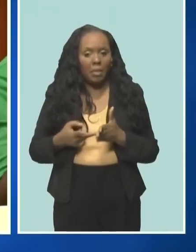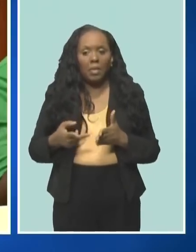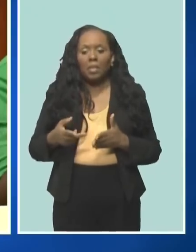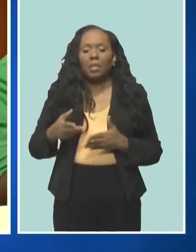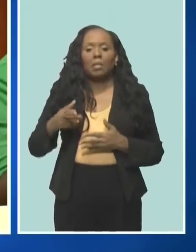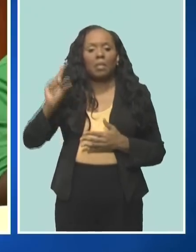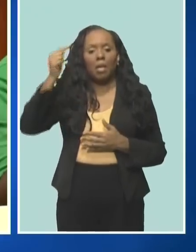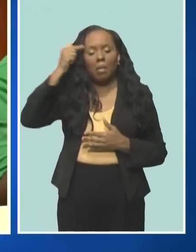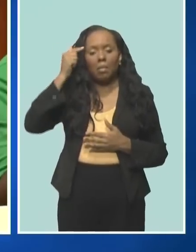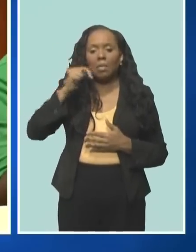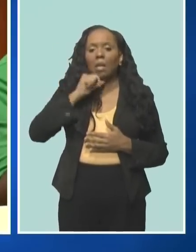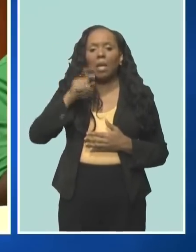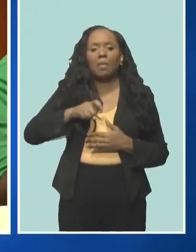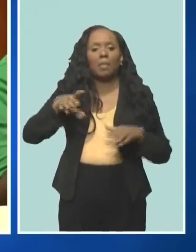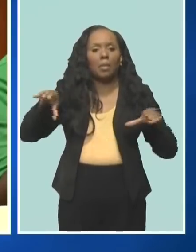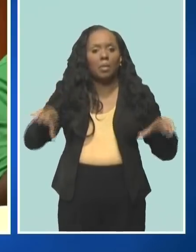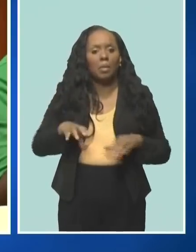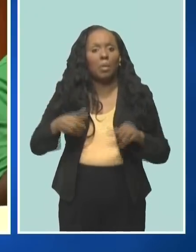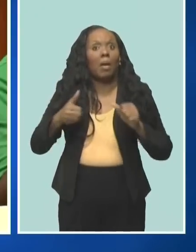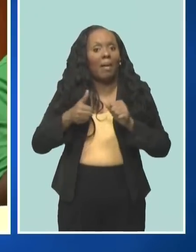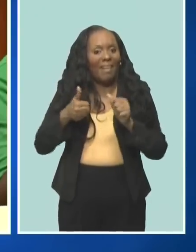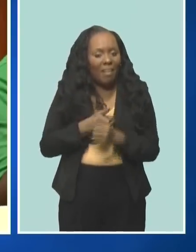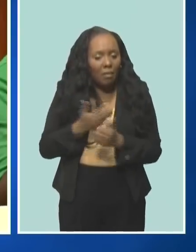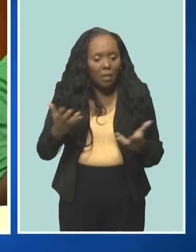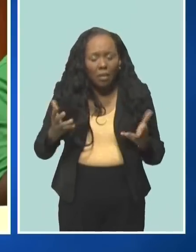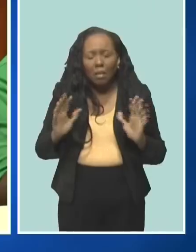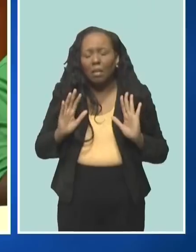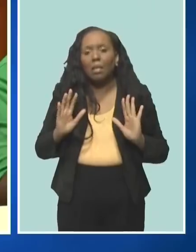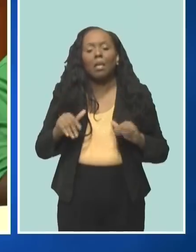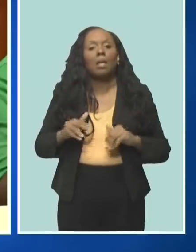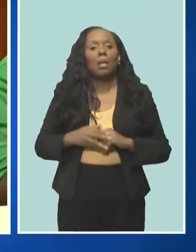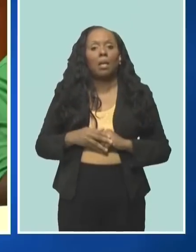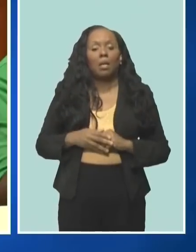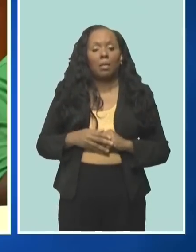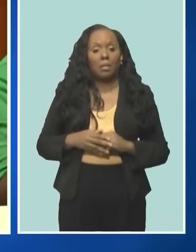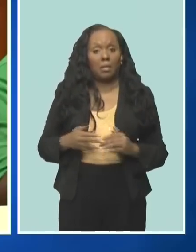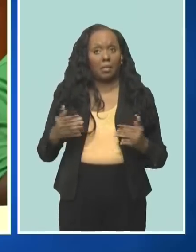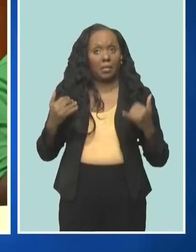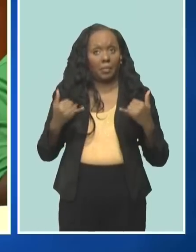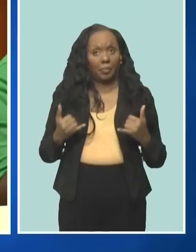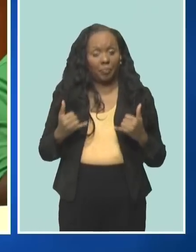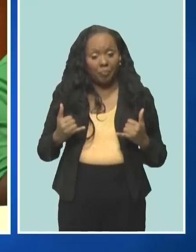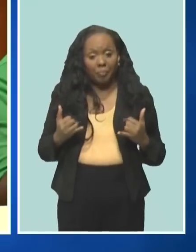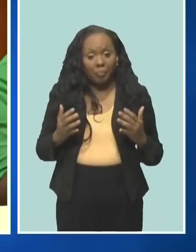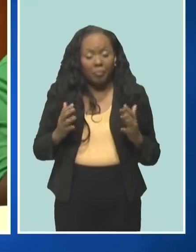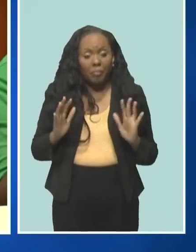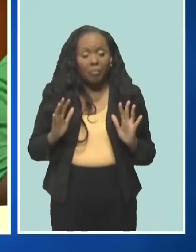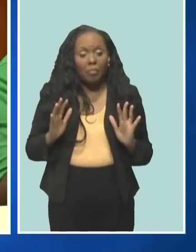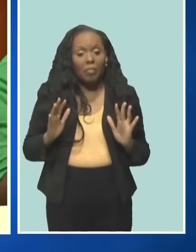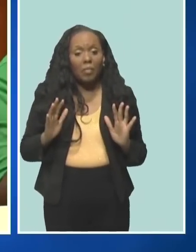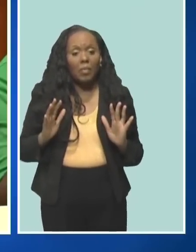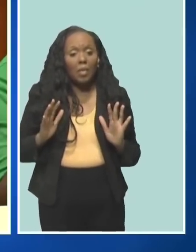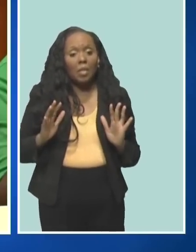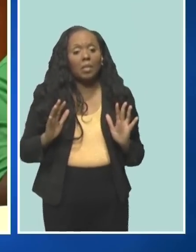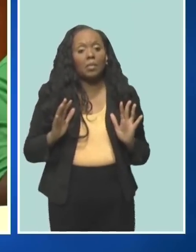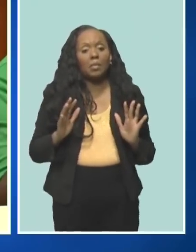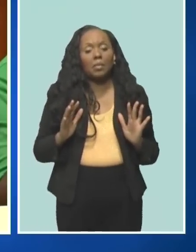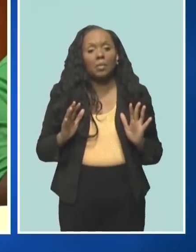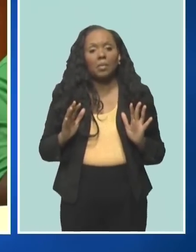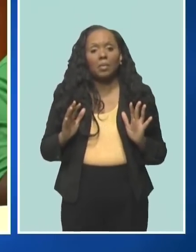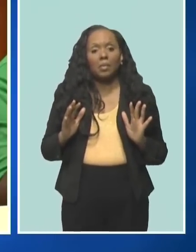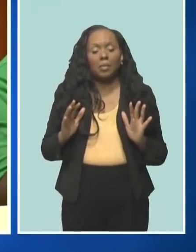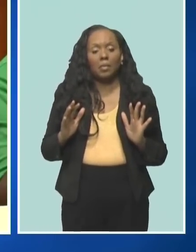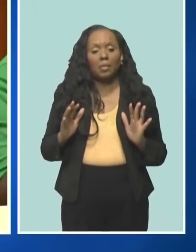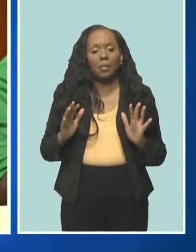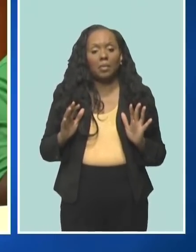doing everything. And I have said that we have reached a point now where farming, yes, should be